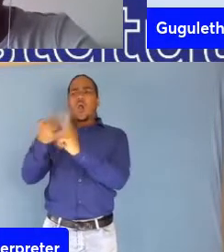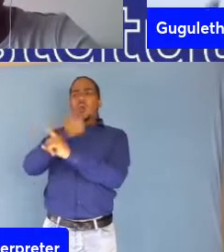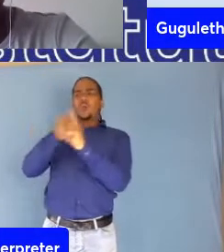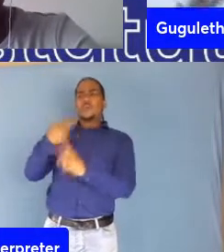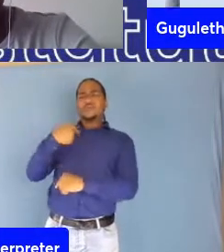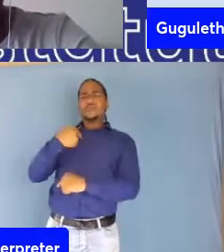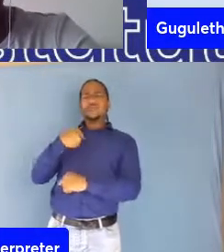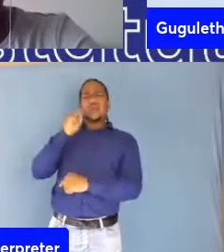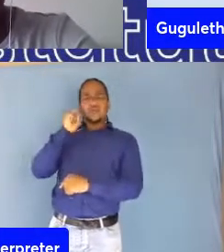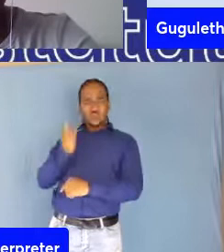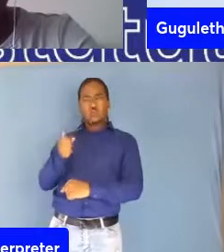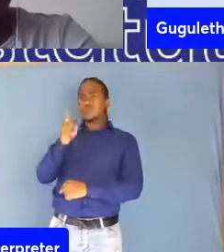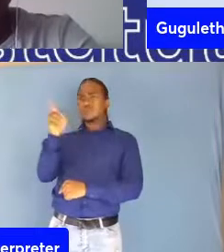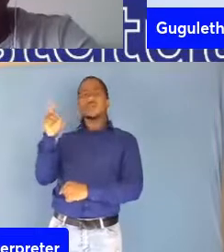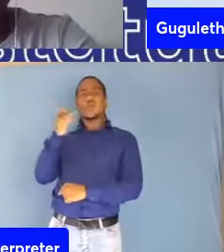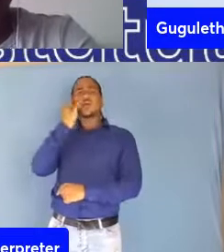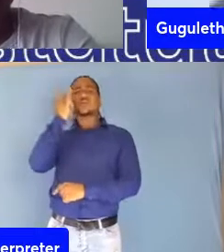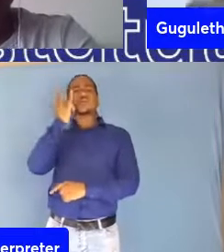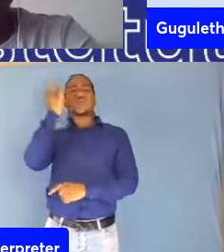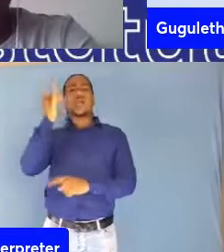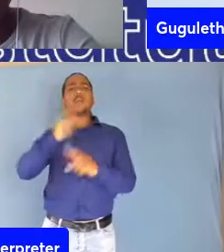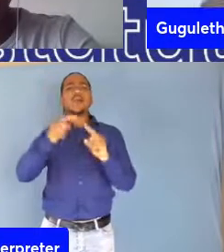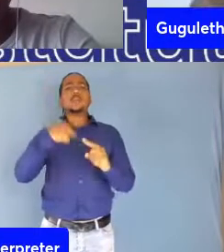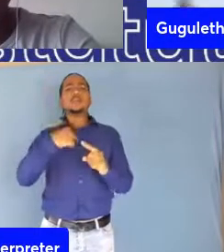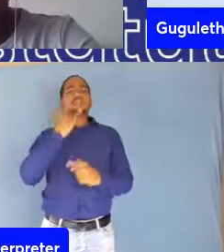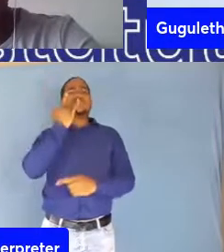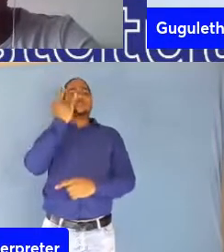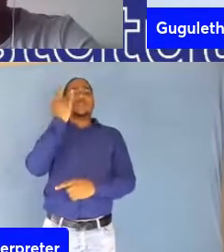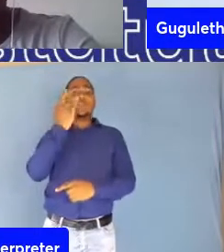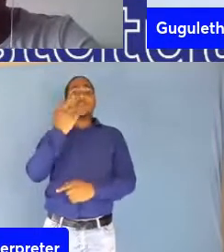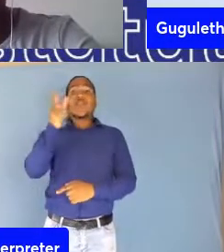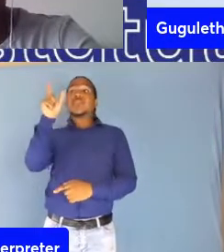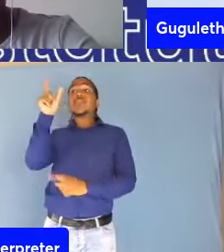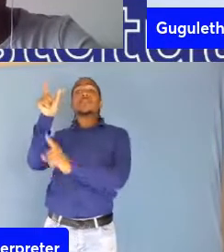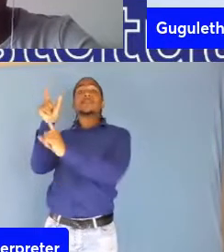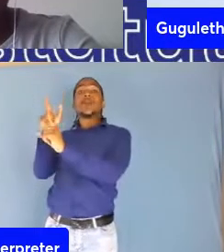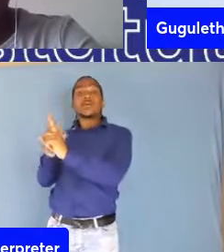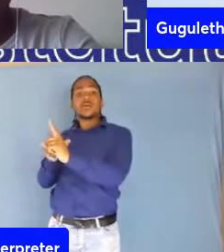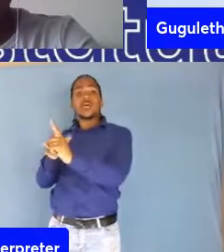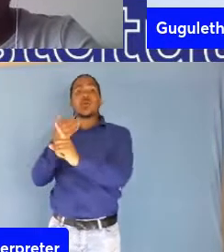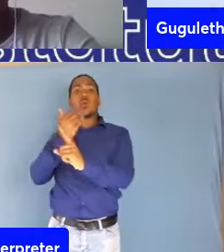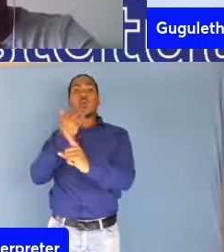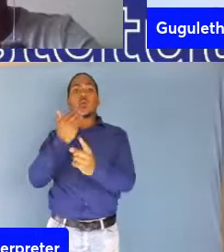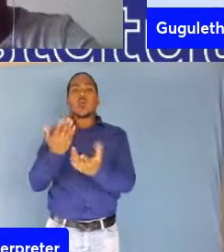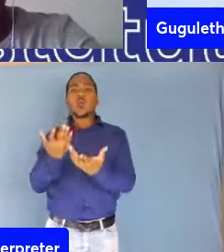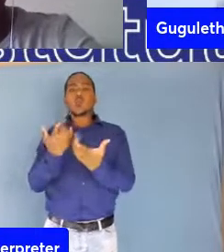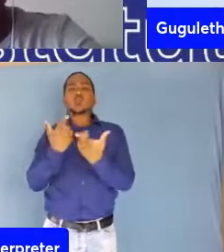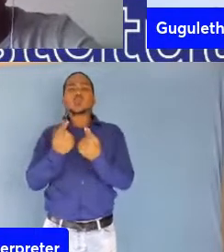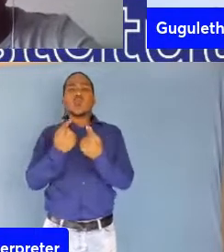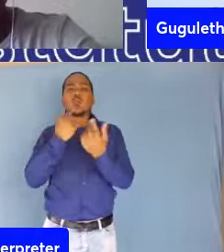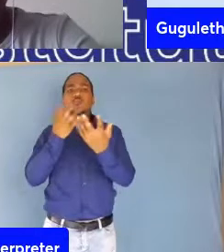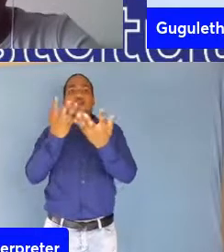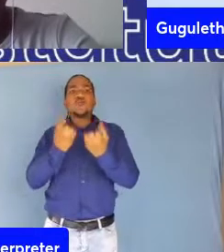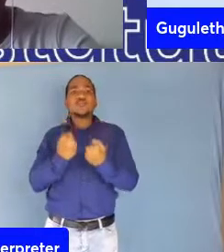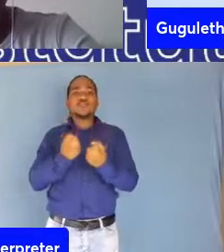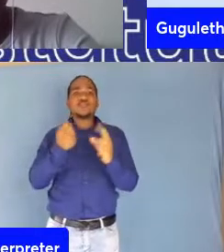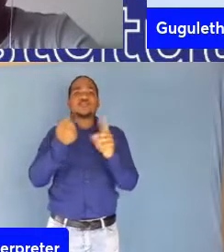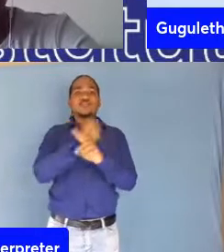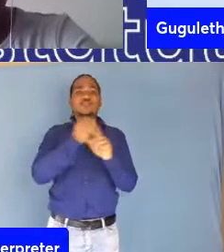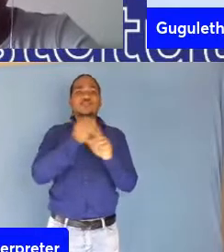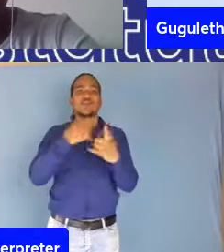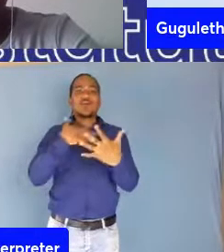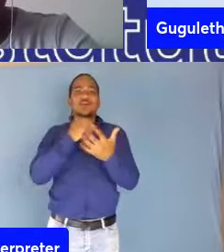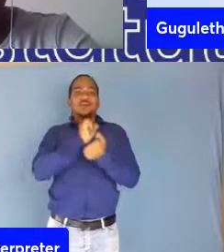committed such a bad, atrocious deed, the person who's been on the receiving end of the violation is then shamed. So I